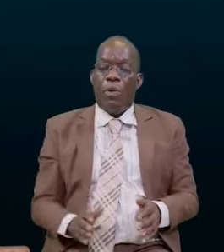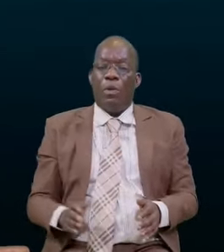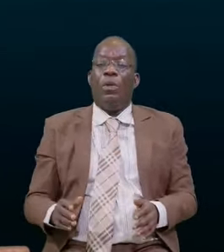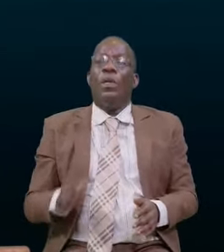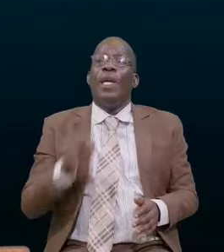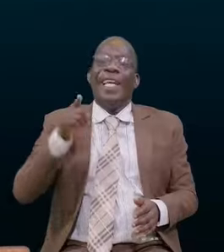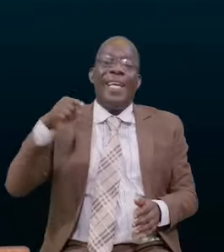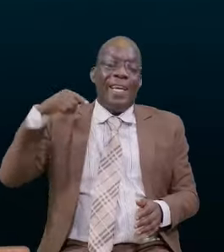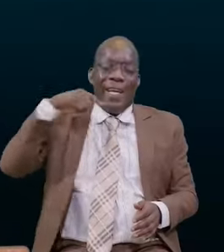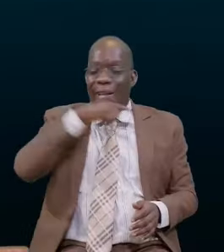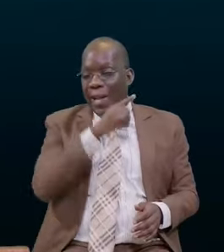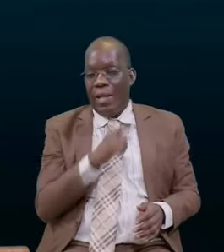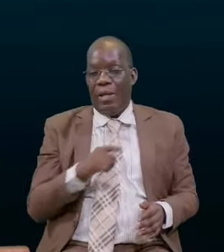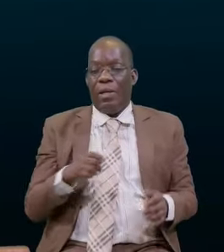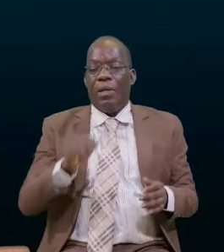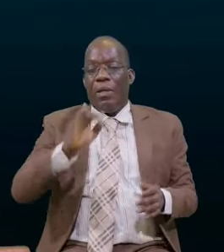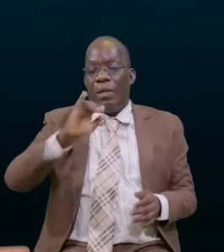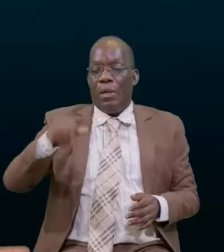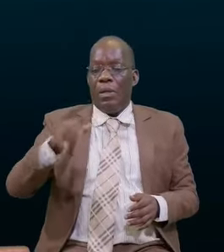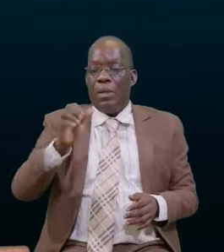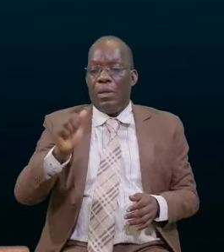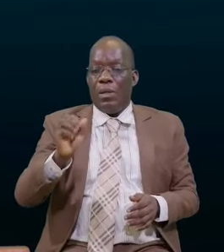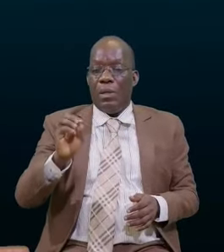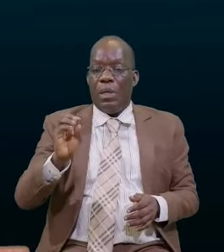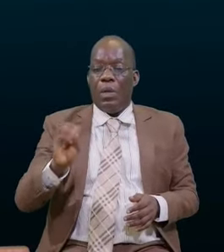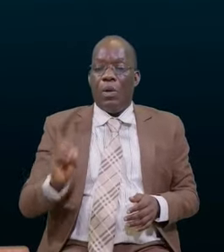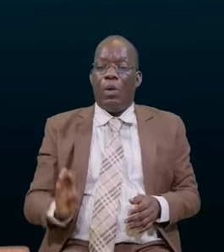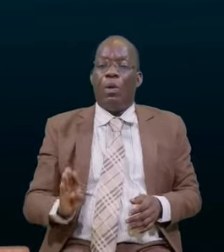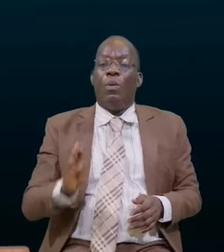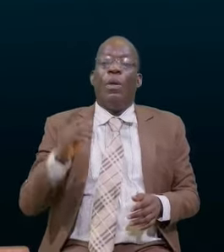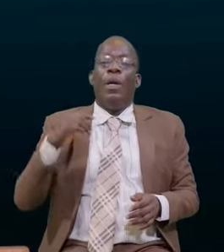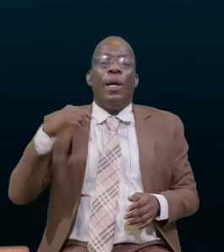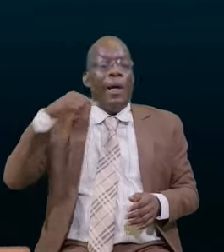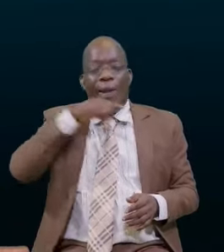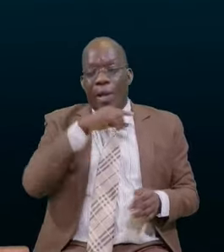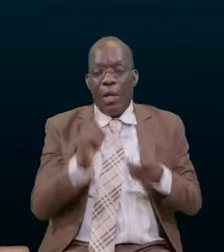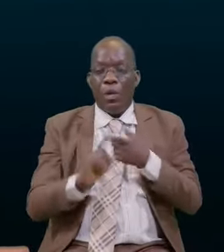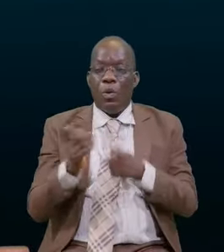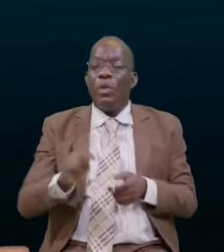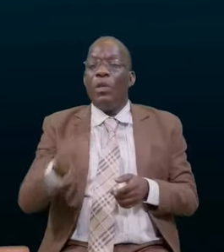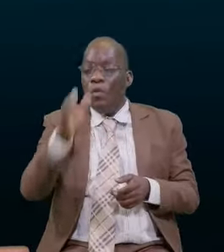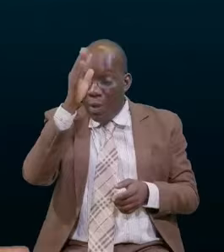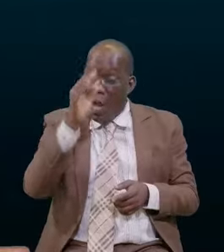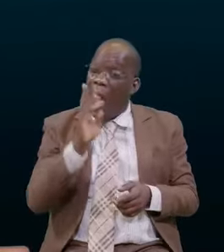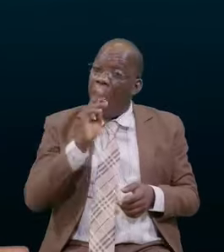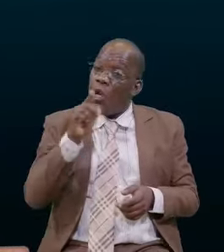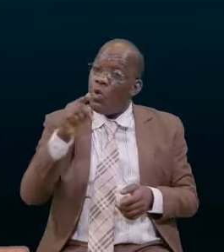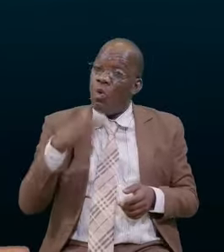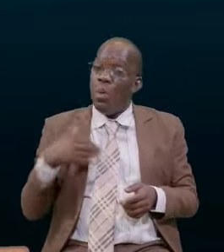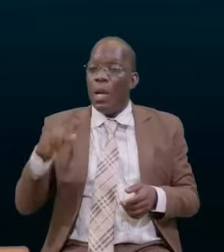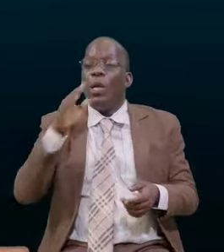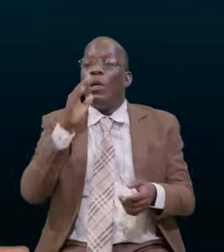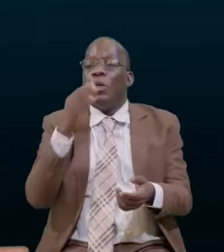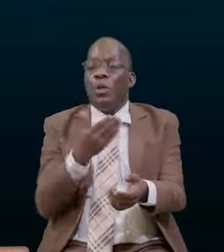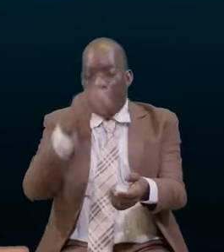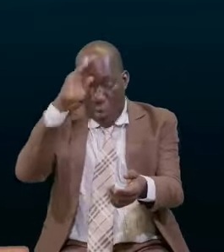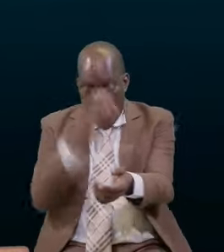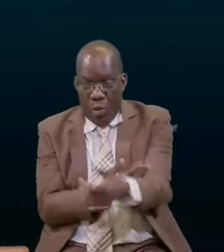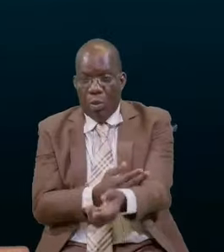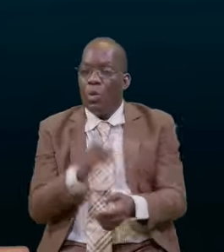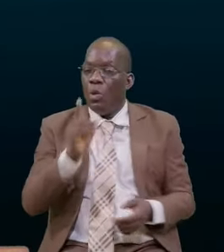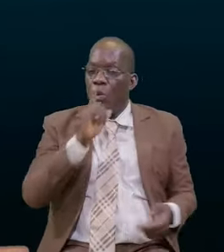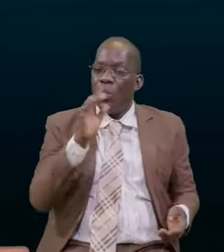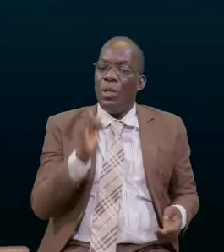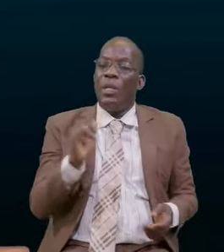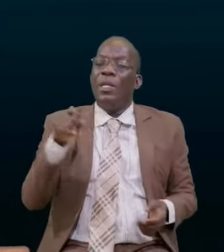lies to ISA Isa was asking are you isau he said yes and and you have brought the food he said God has